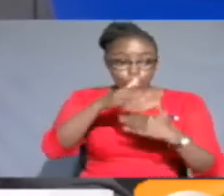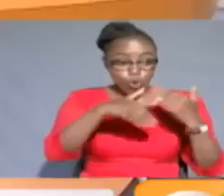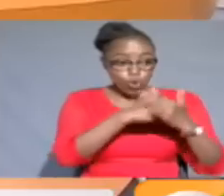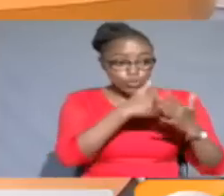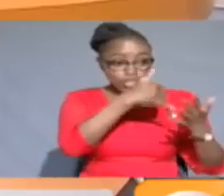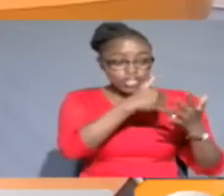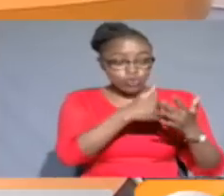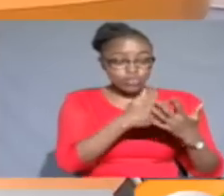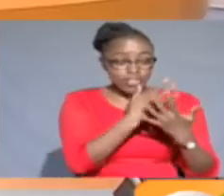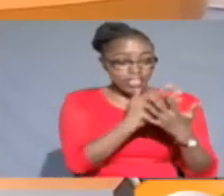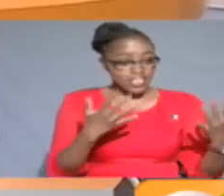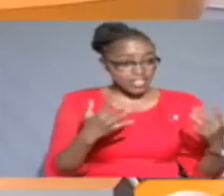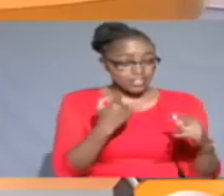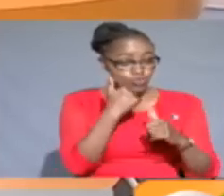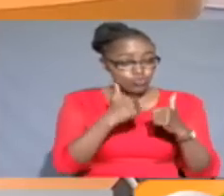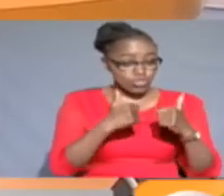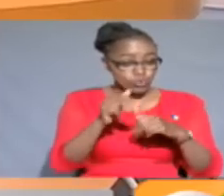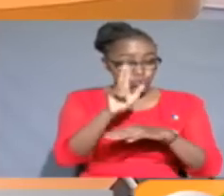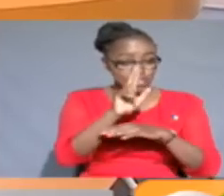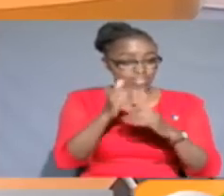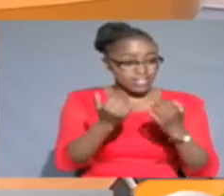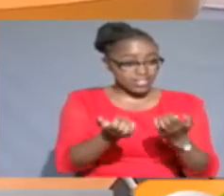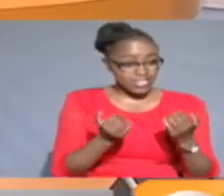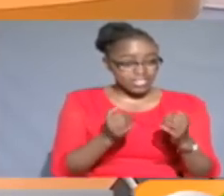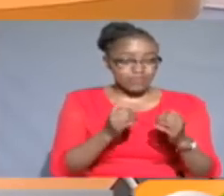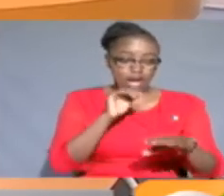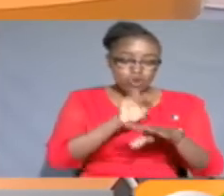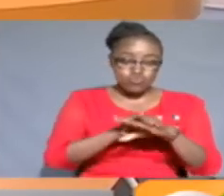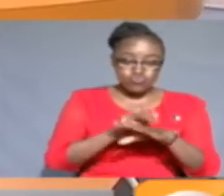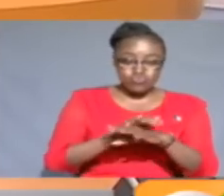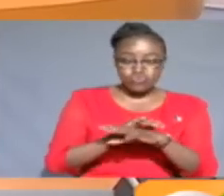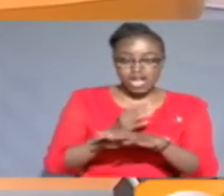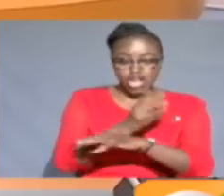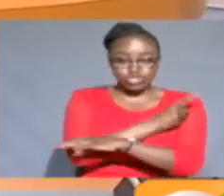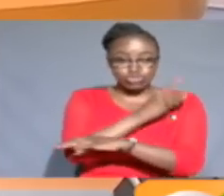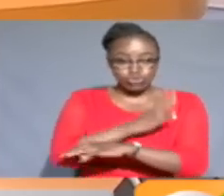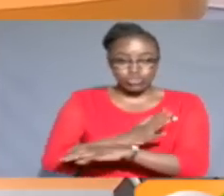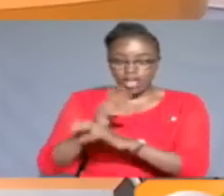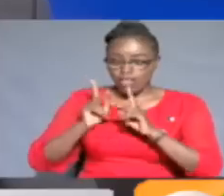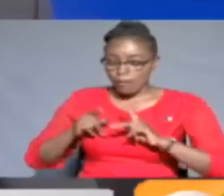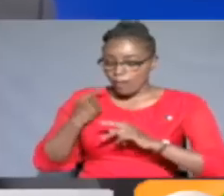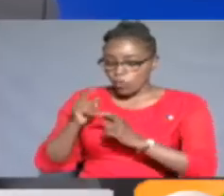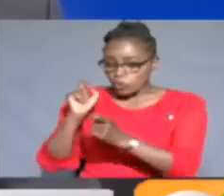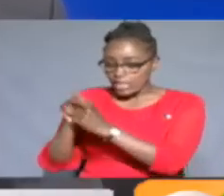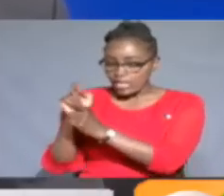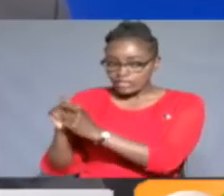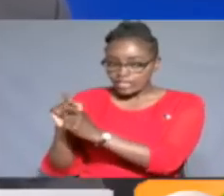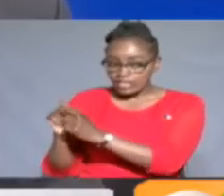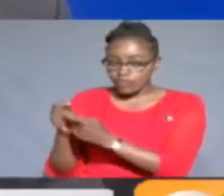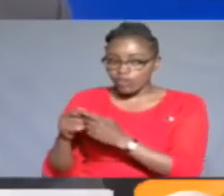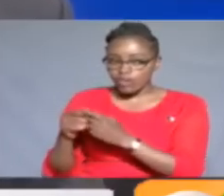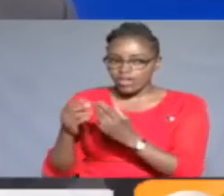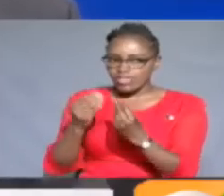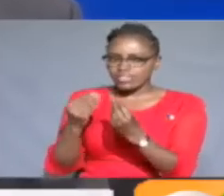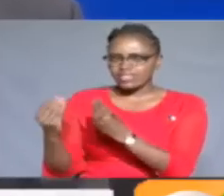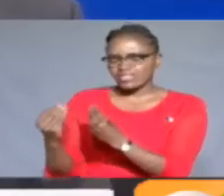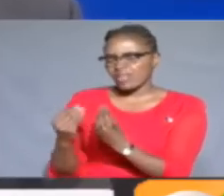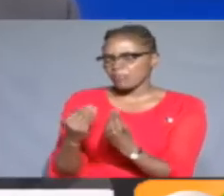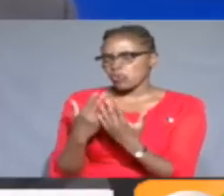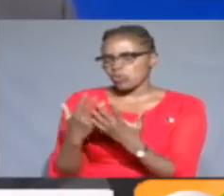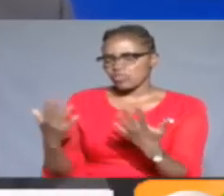Include equipment. That will include personnel. It will include people who examine. It will need very simple